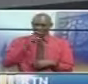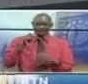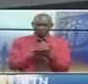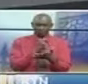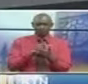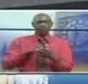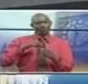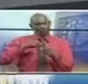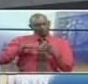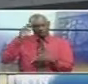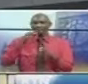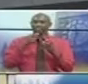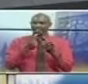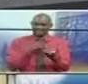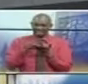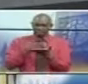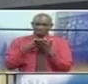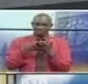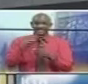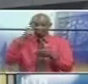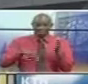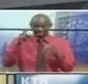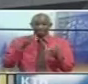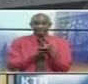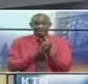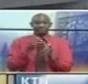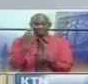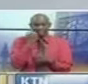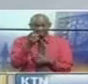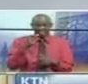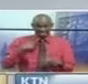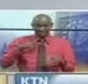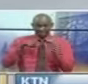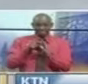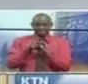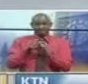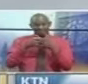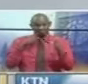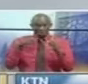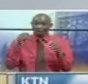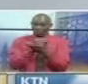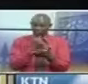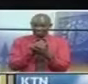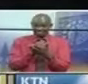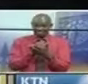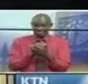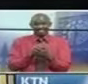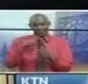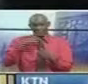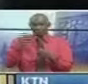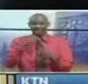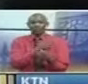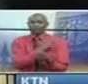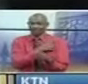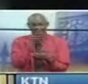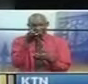for further discussions. She is said to have fallen ill before getting to the offices at Integrity Center and was rushed to the Nairobi